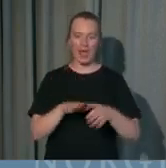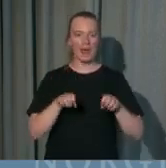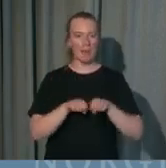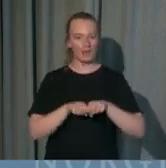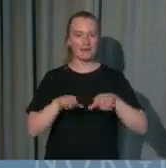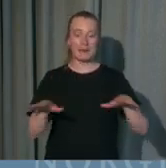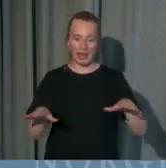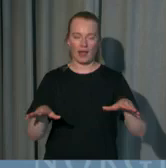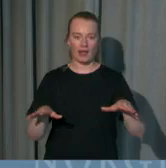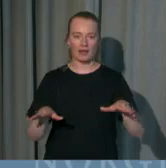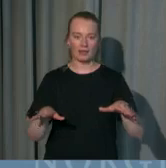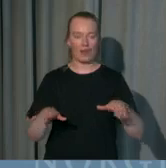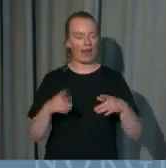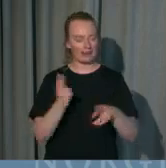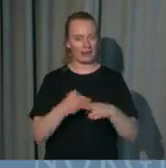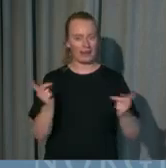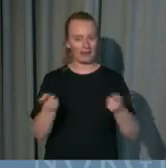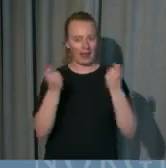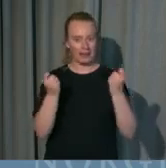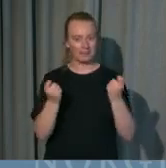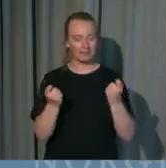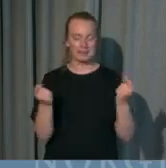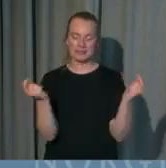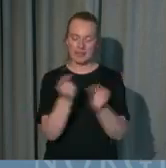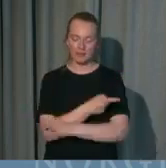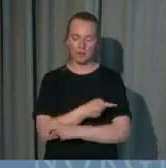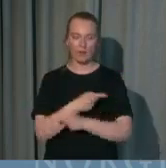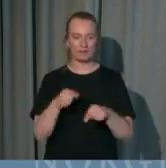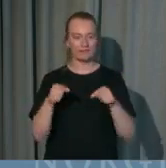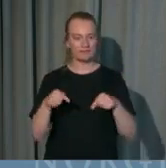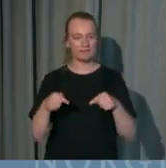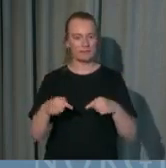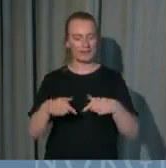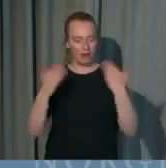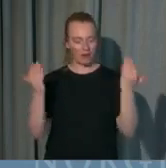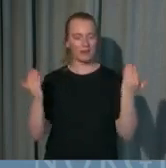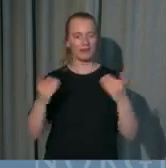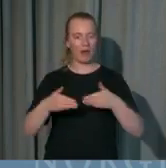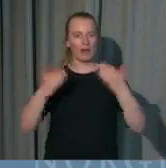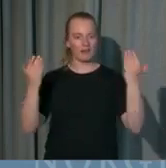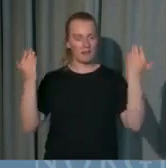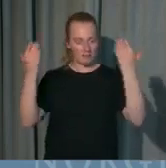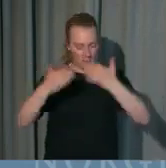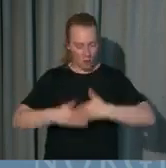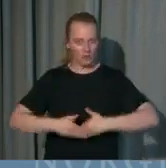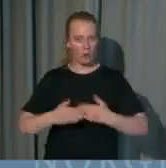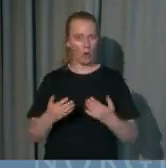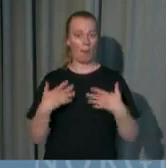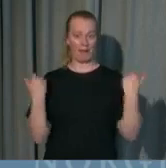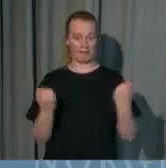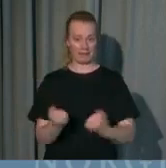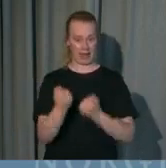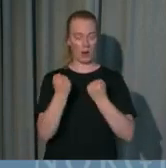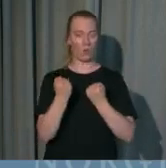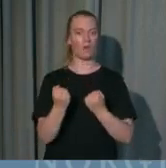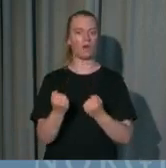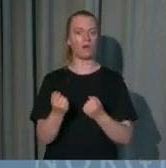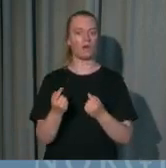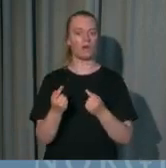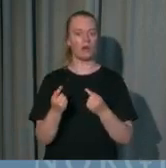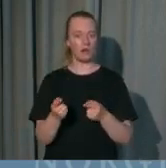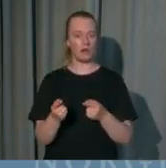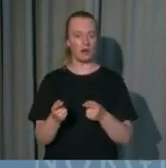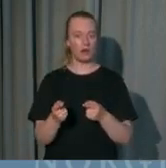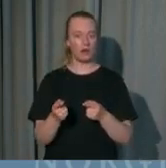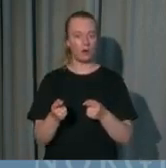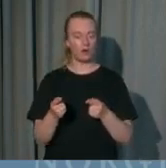standstills. Instead, we have a dark day where terror struck Oslo this night. Everything indicates that this has been